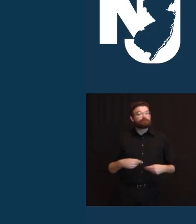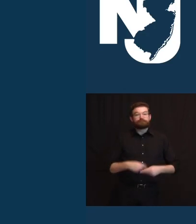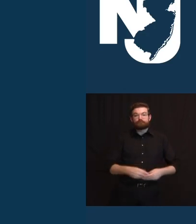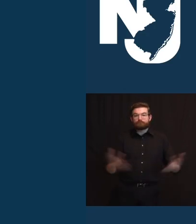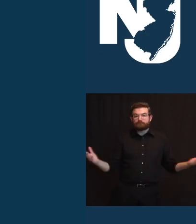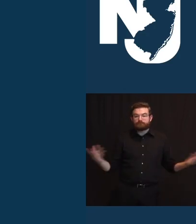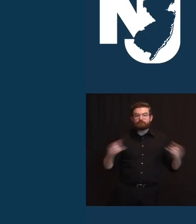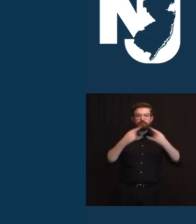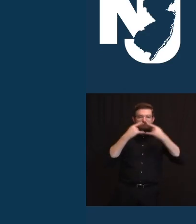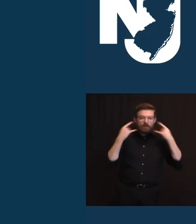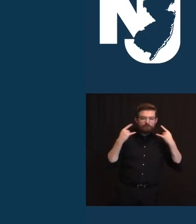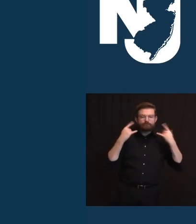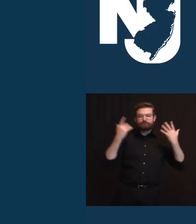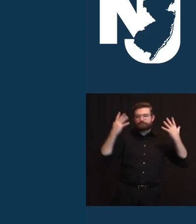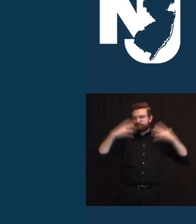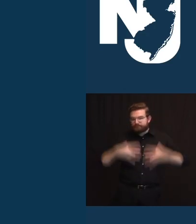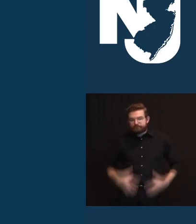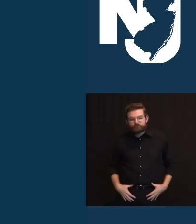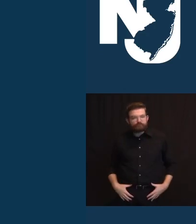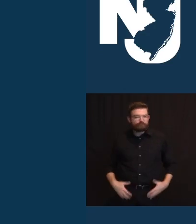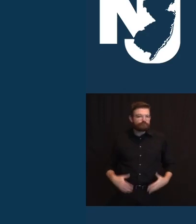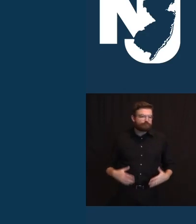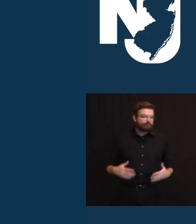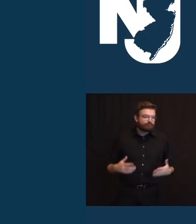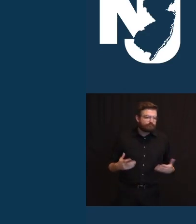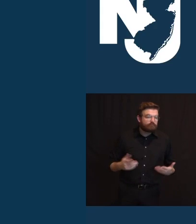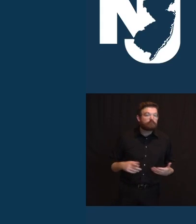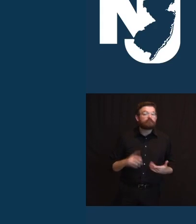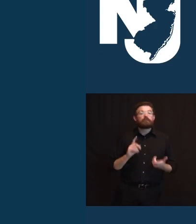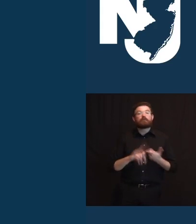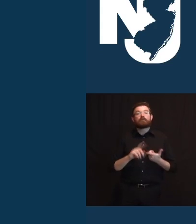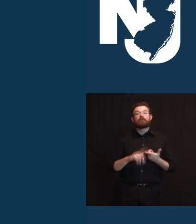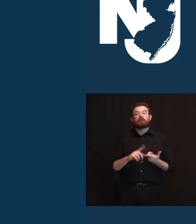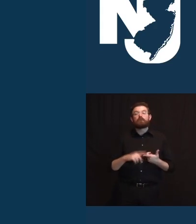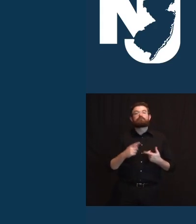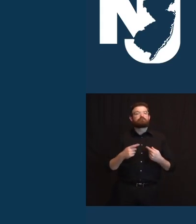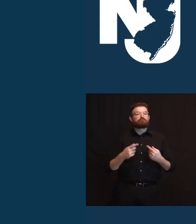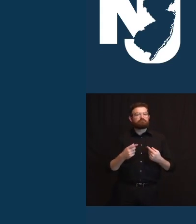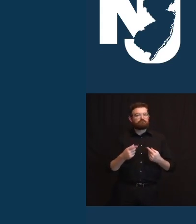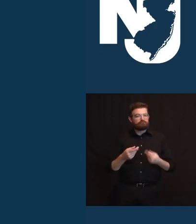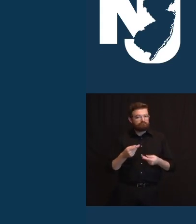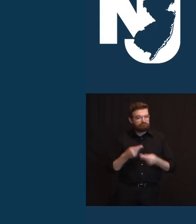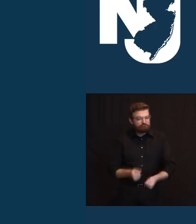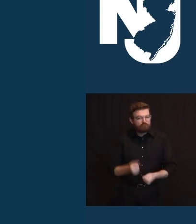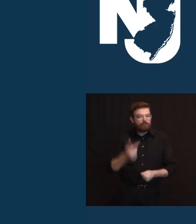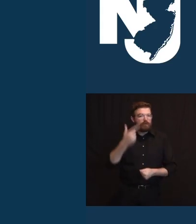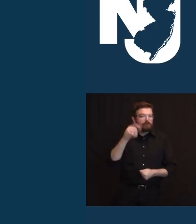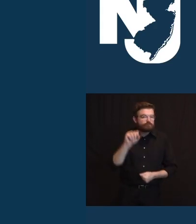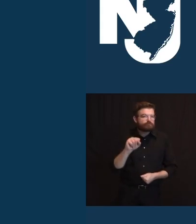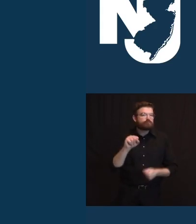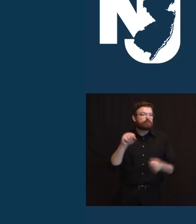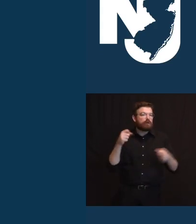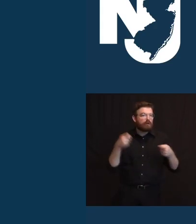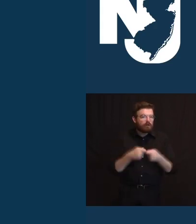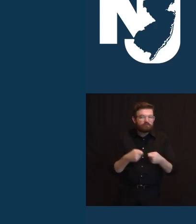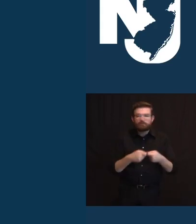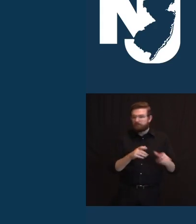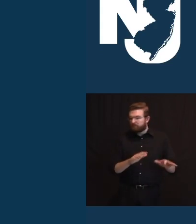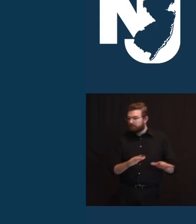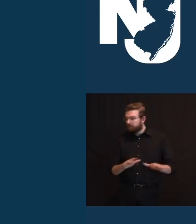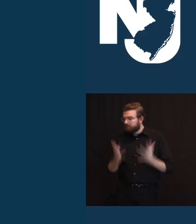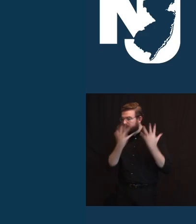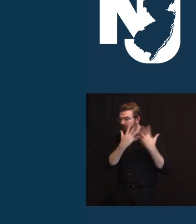inventory, meet utility costs, and prepare Cape Island's lineup of businesses for reopening. I had the great pleasure of speaking with